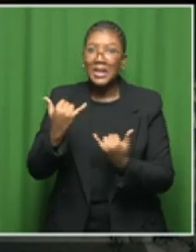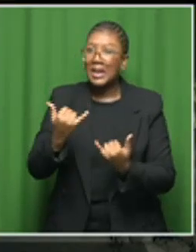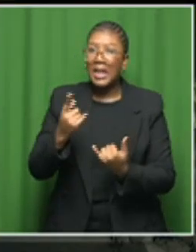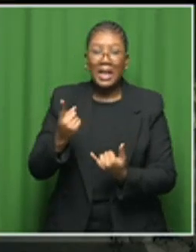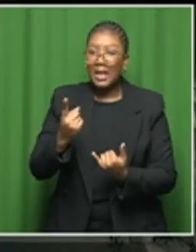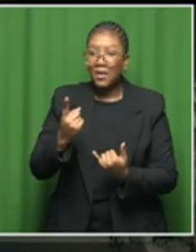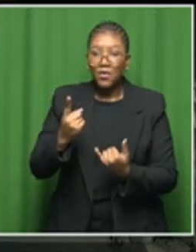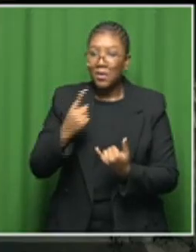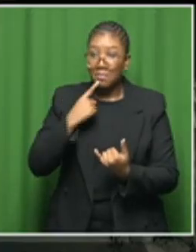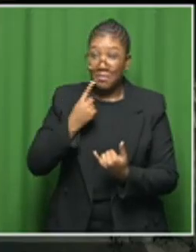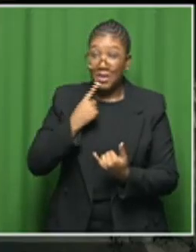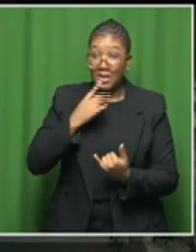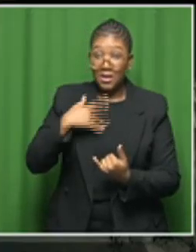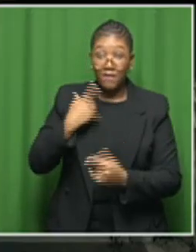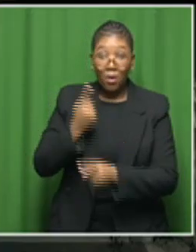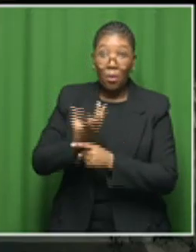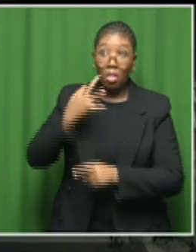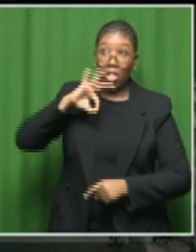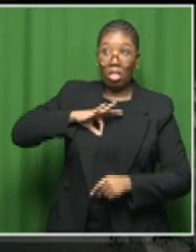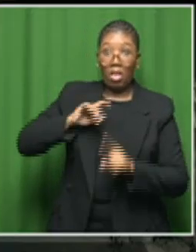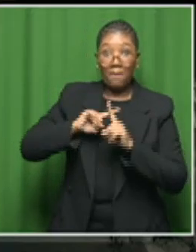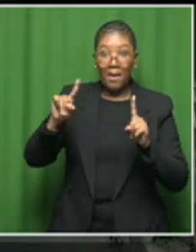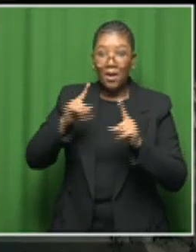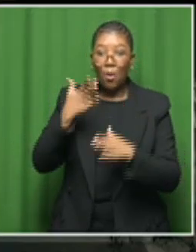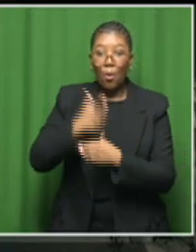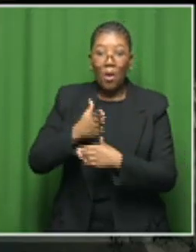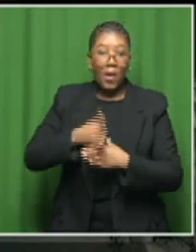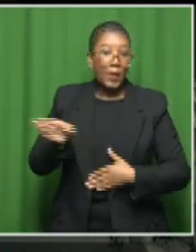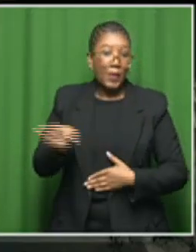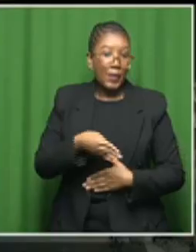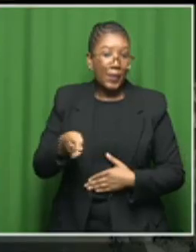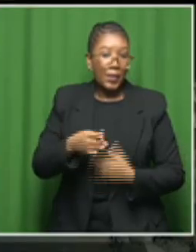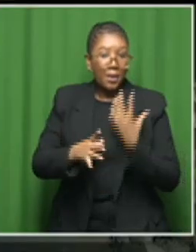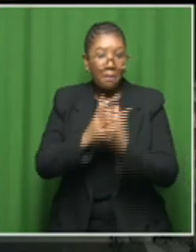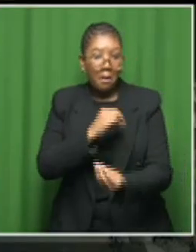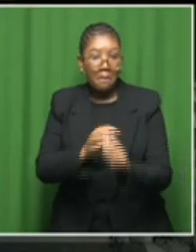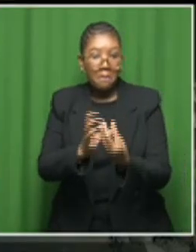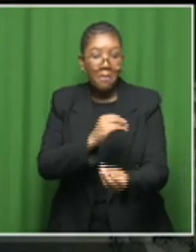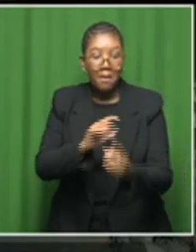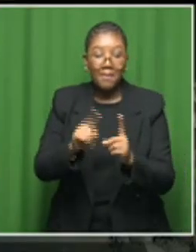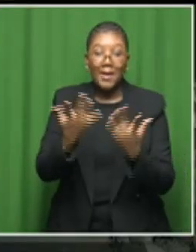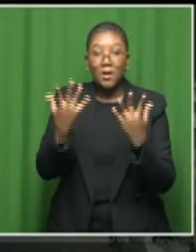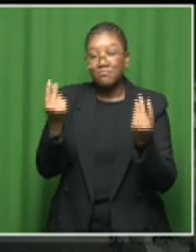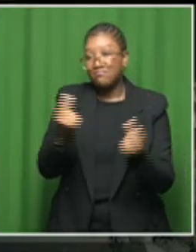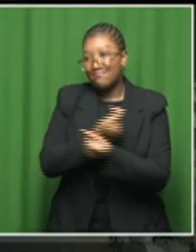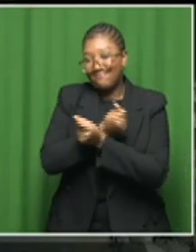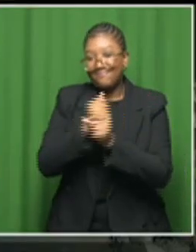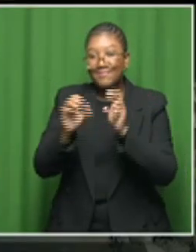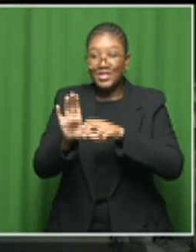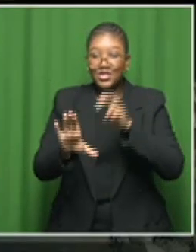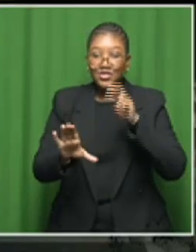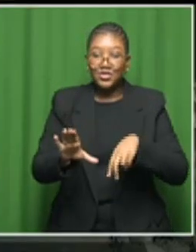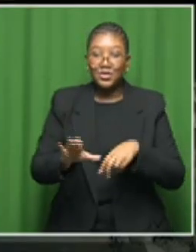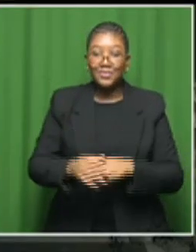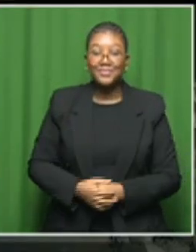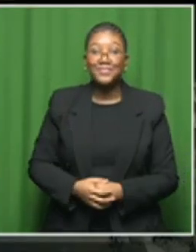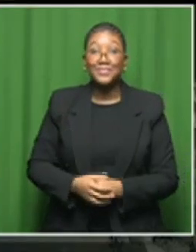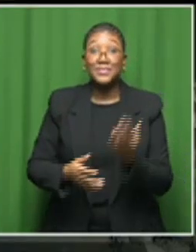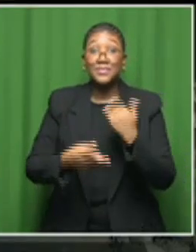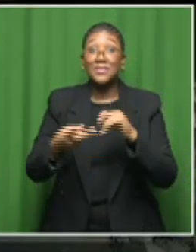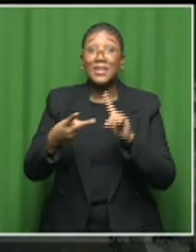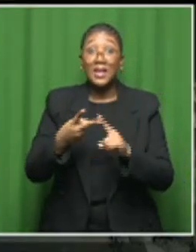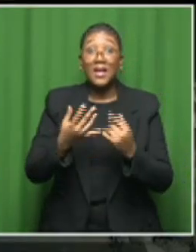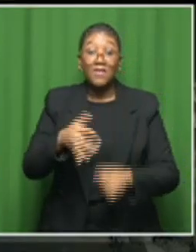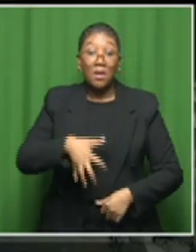you for you to be in hospital. So I had to resign, unfortunately. And when it comes to falling pregnant, my doctor said to